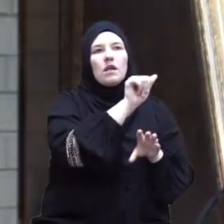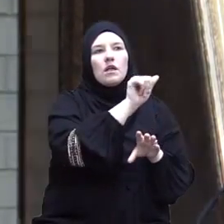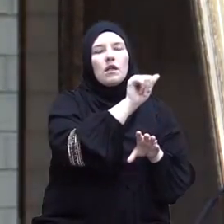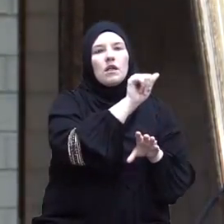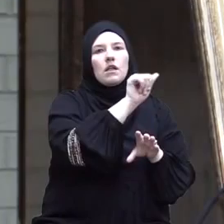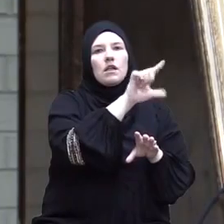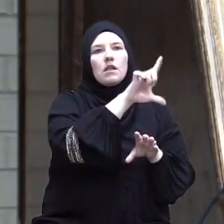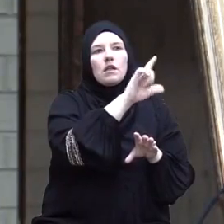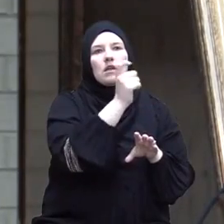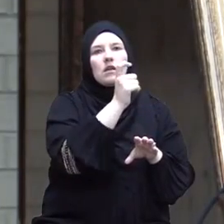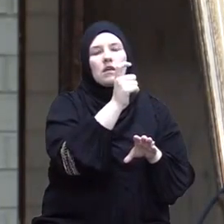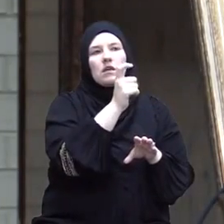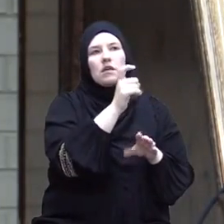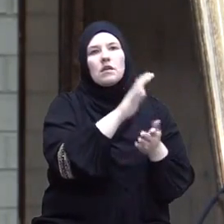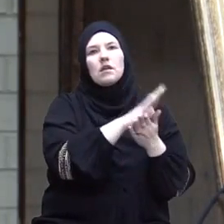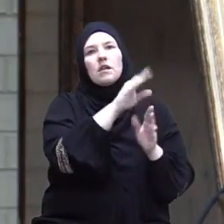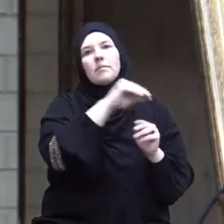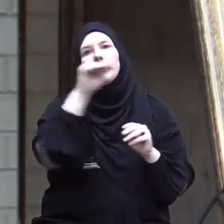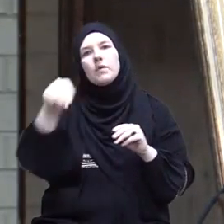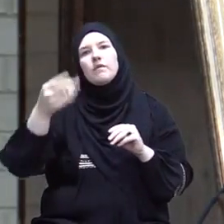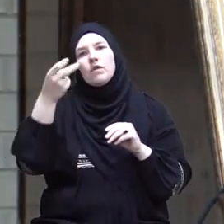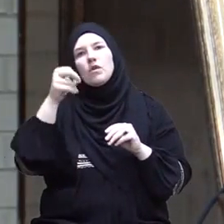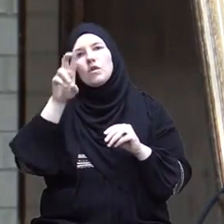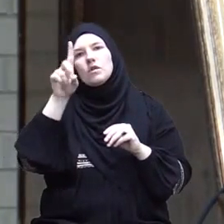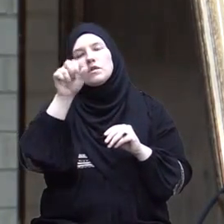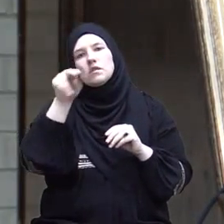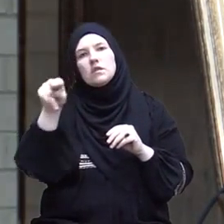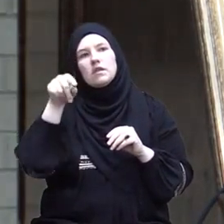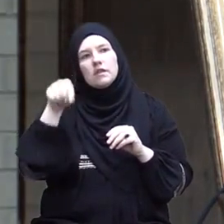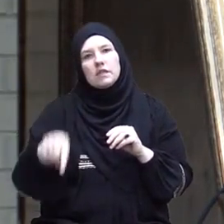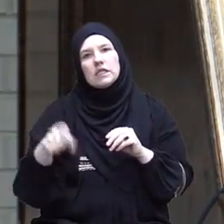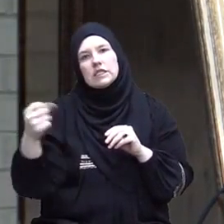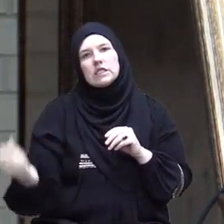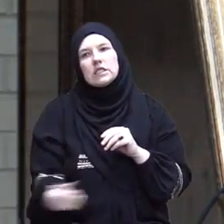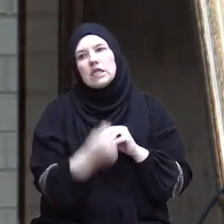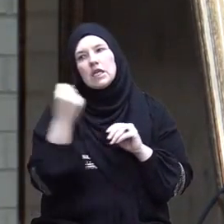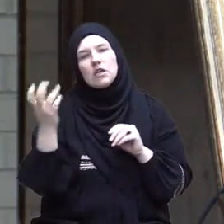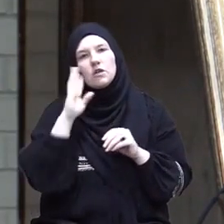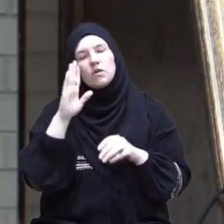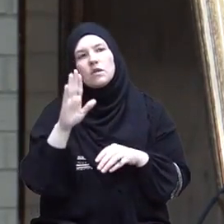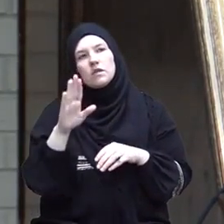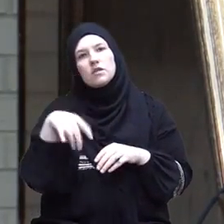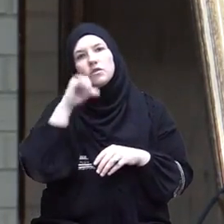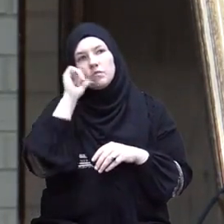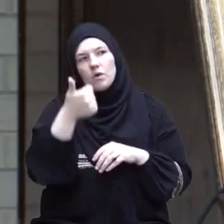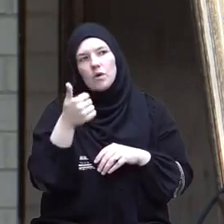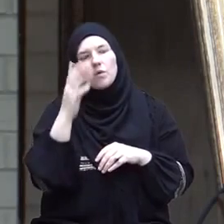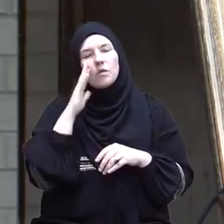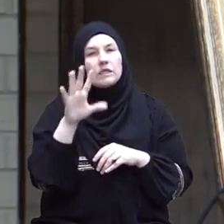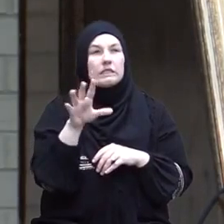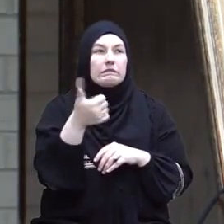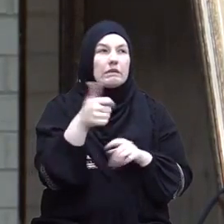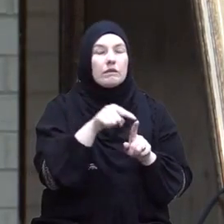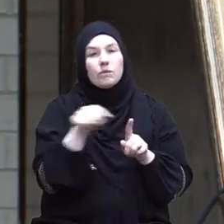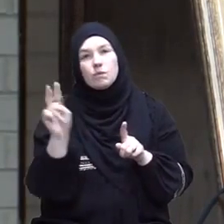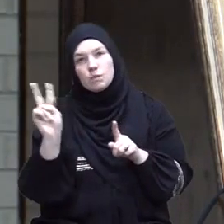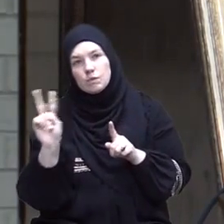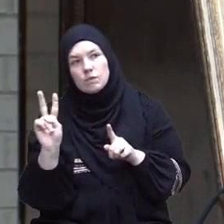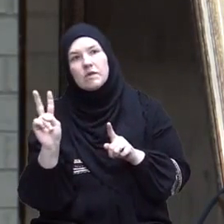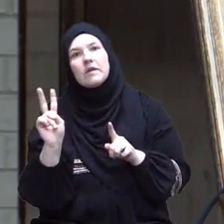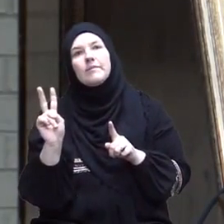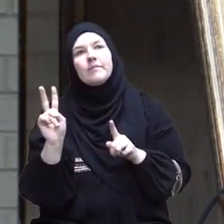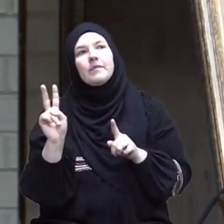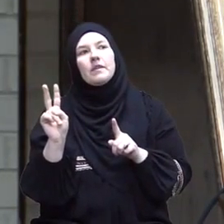They moved to Herndon, and this coming Saturday, which is tomorrow, between 10 and 2, they